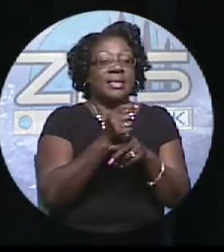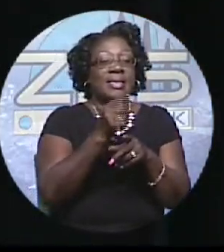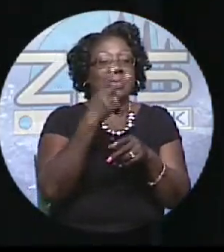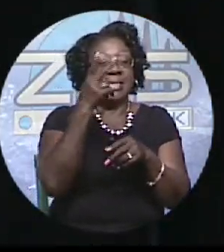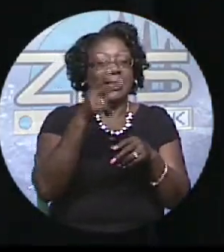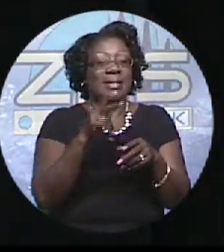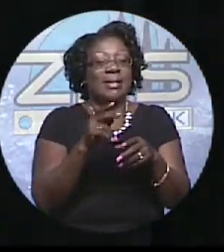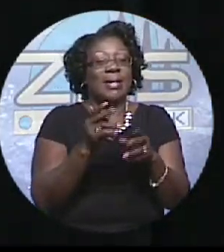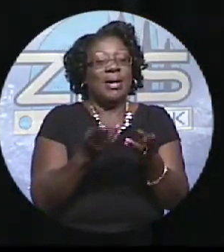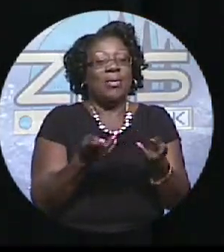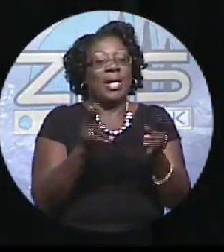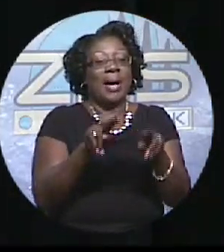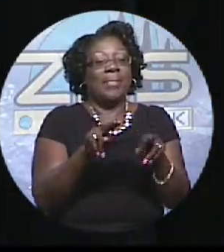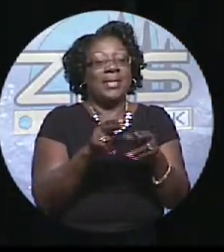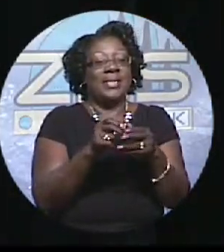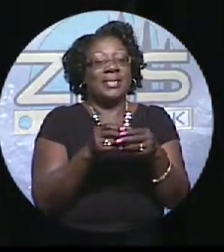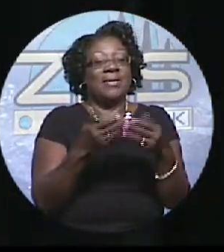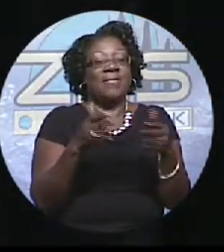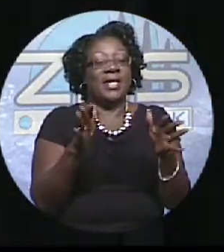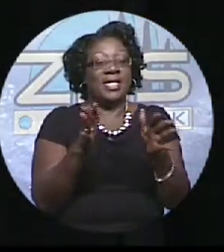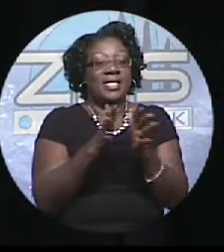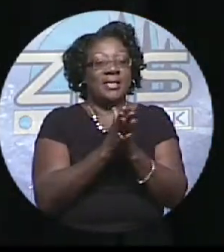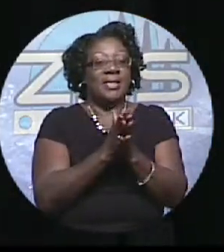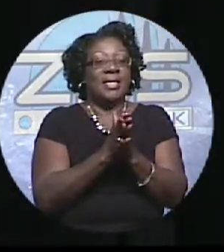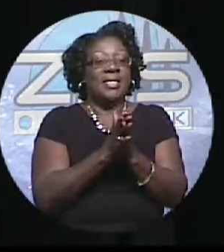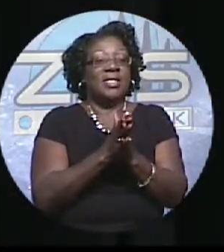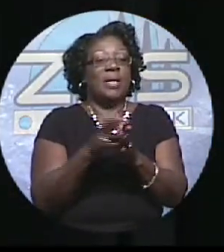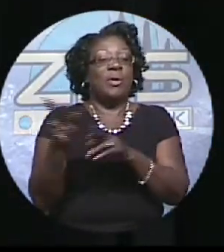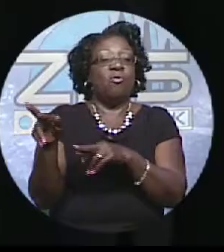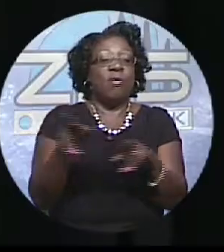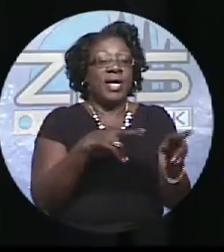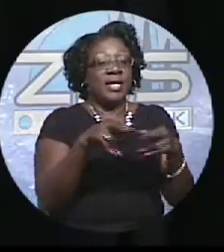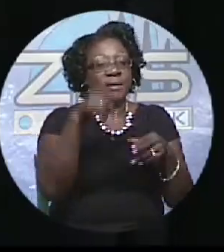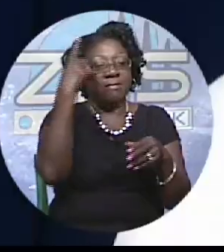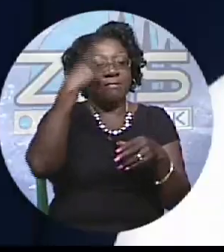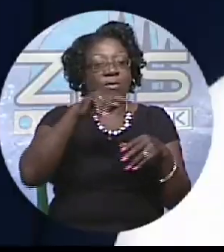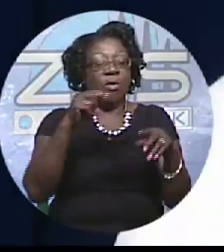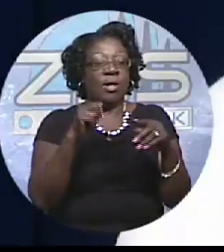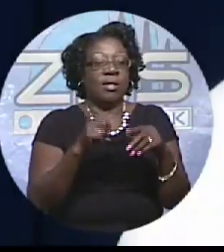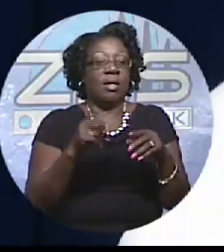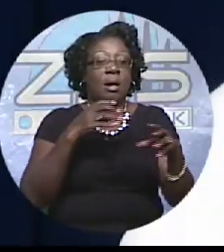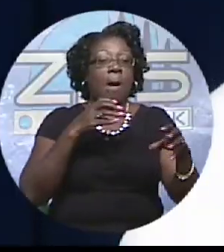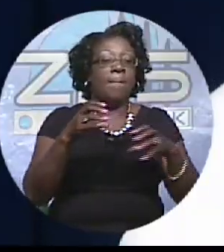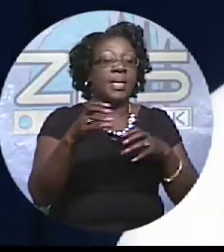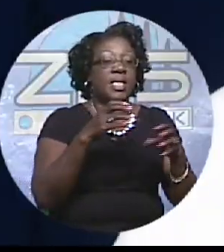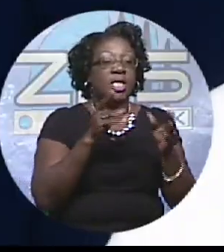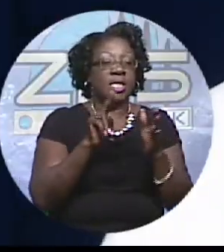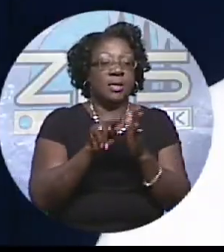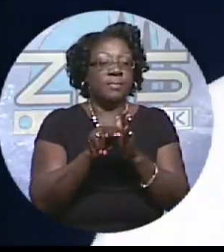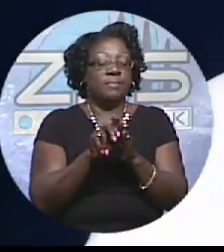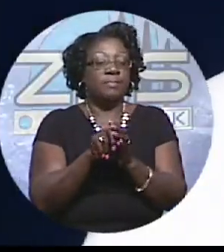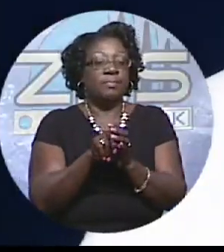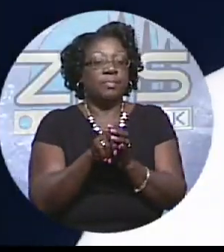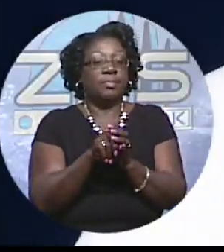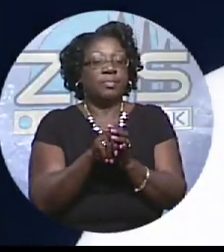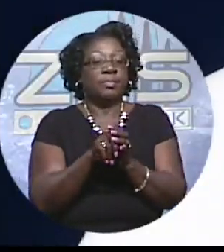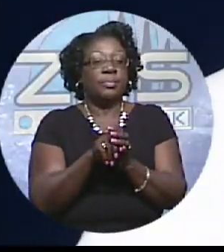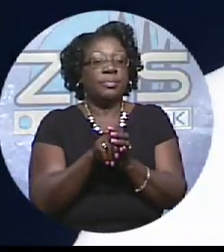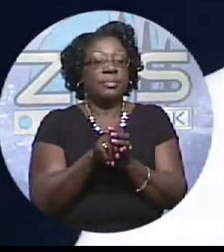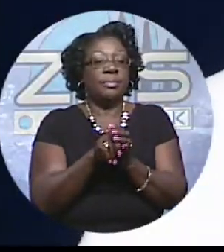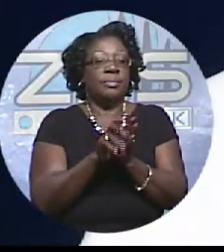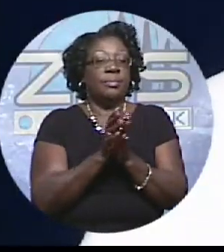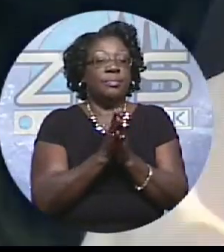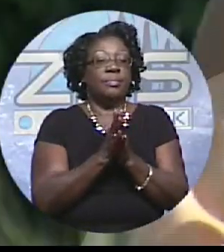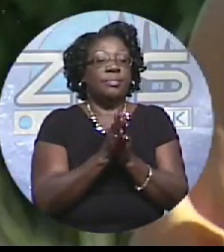fine-tuning whatever it takes to now make sure their bodies are in tip-top shape and to make sure they stay on those diets to bring the best package to